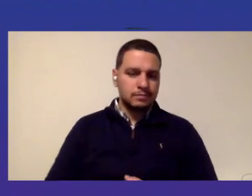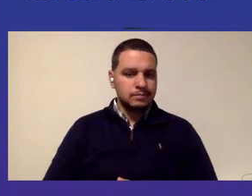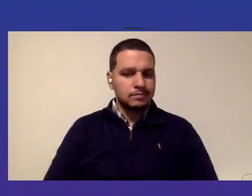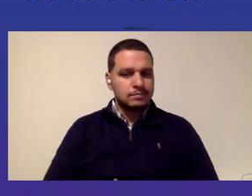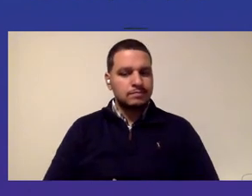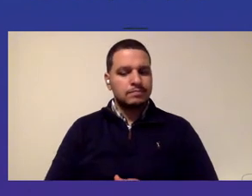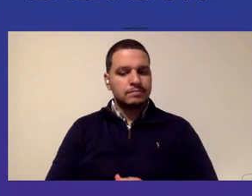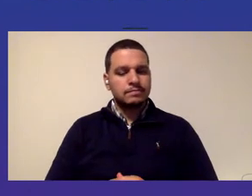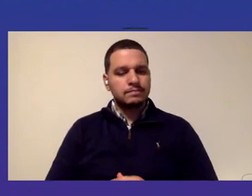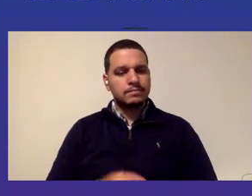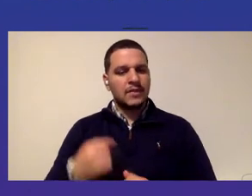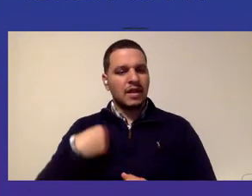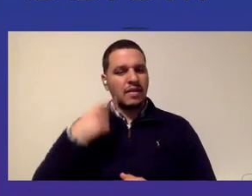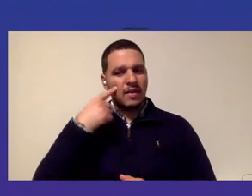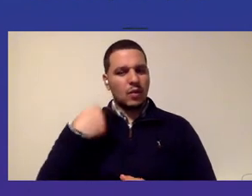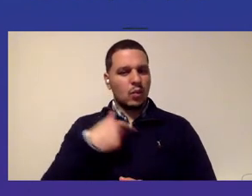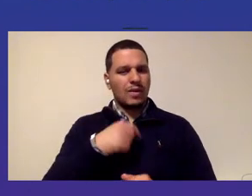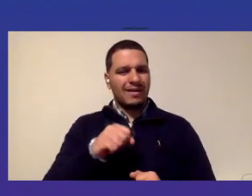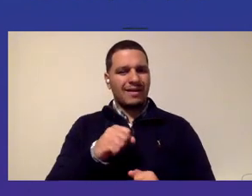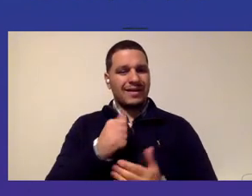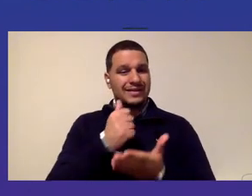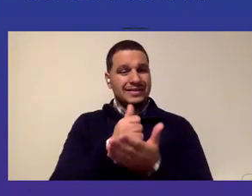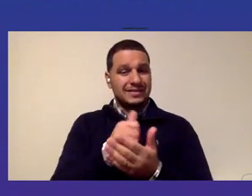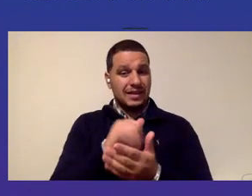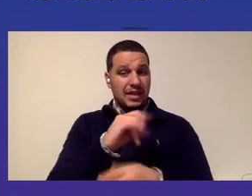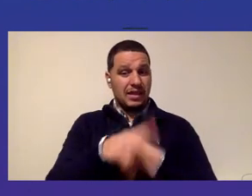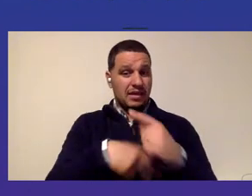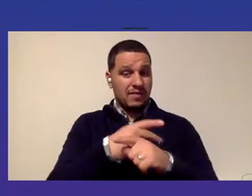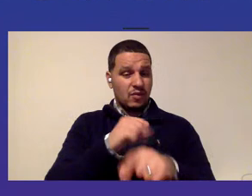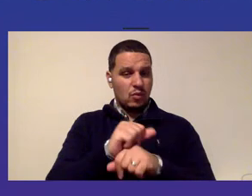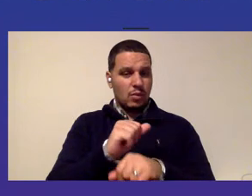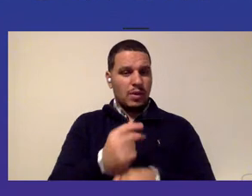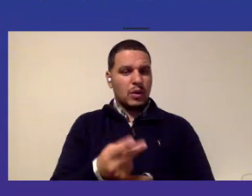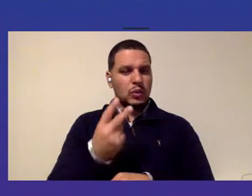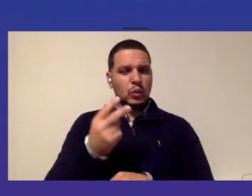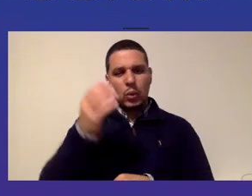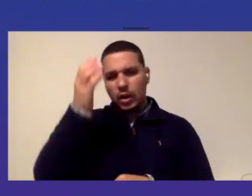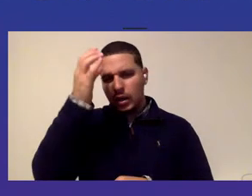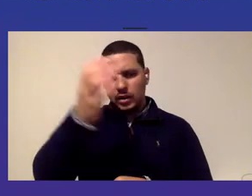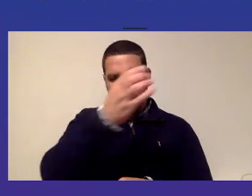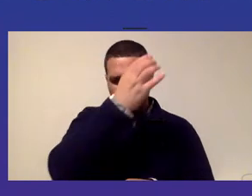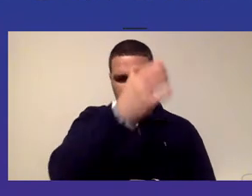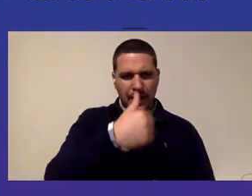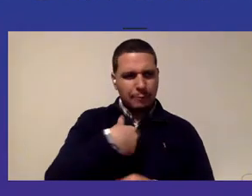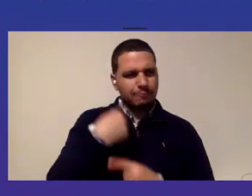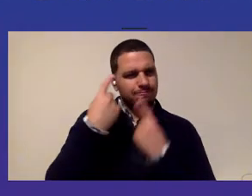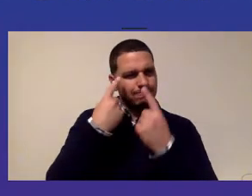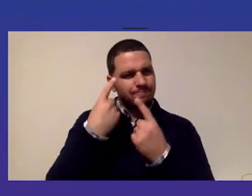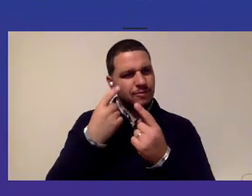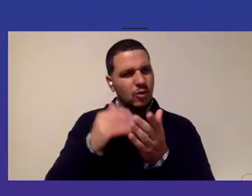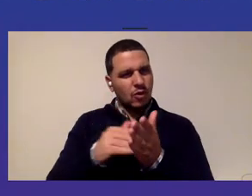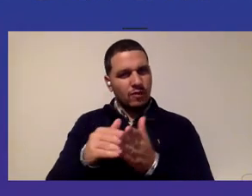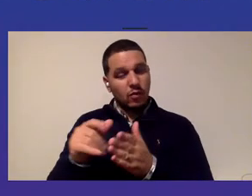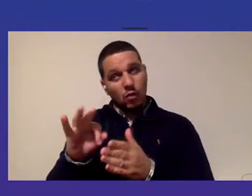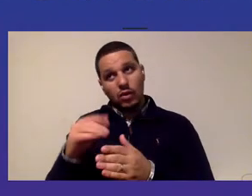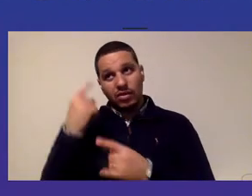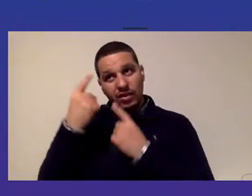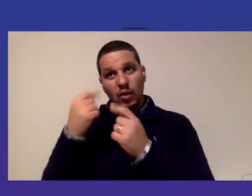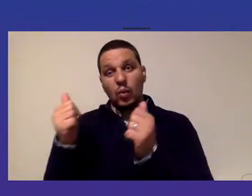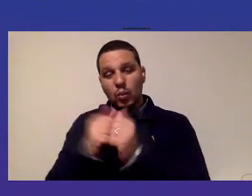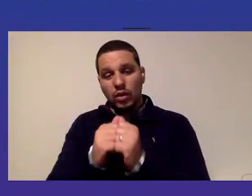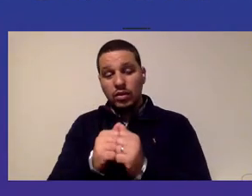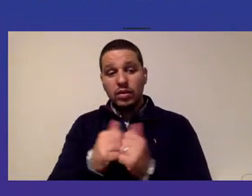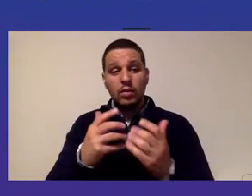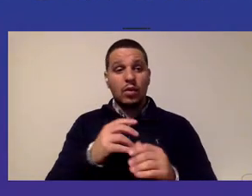I think we might be assisted in this work by two concepts I've been thinking a lot about or a lot with lately, and they are